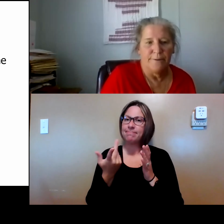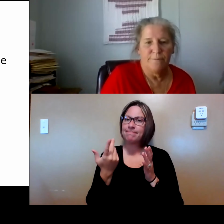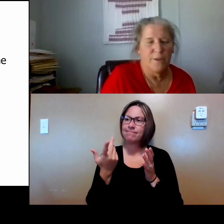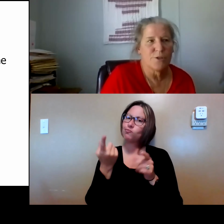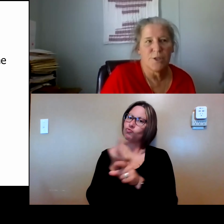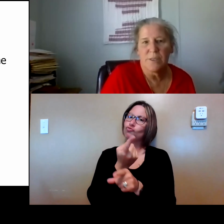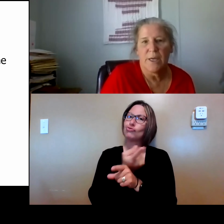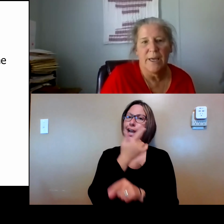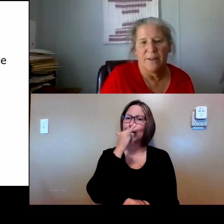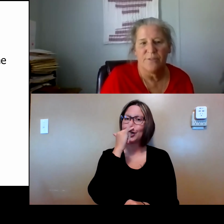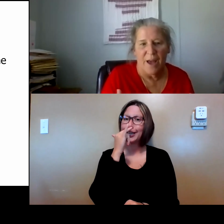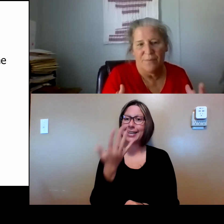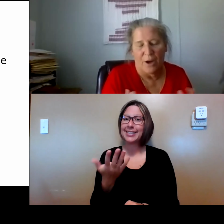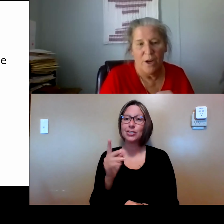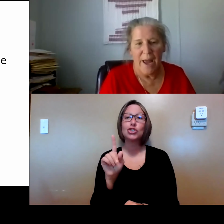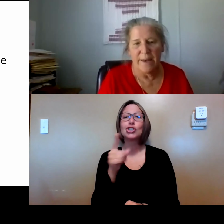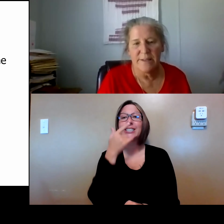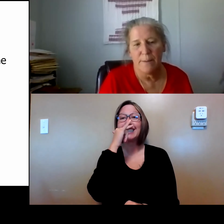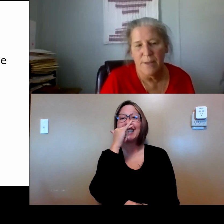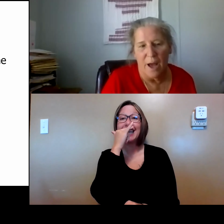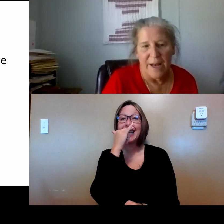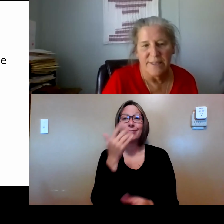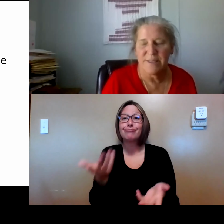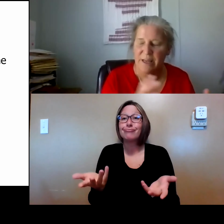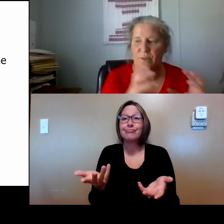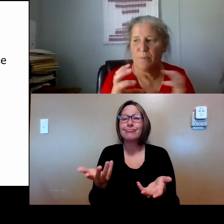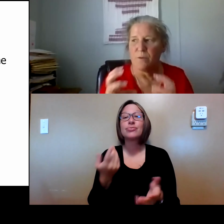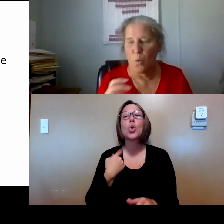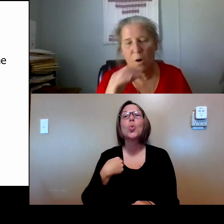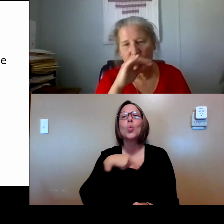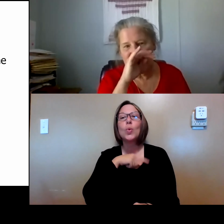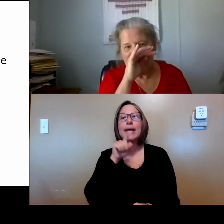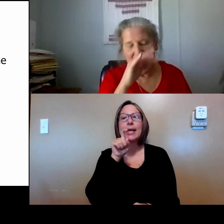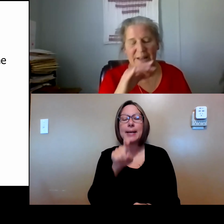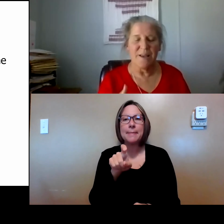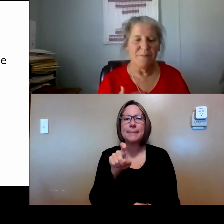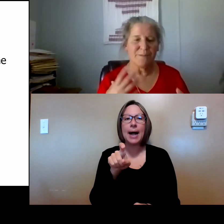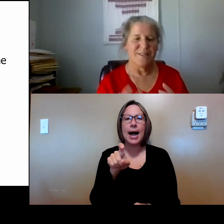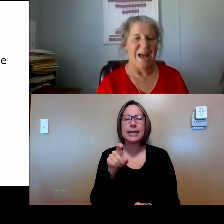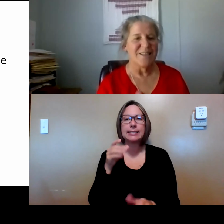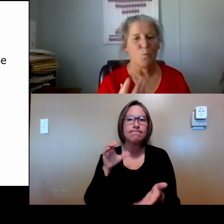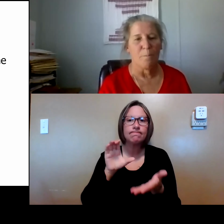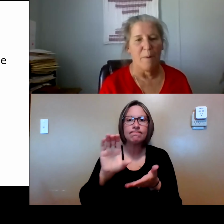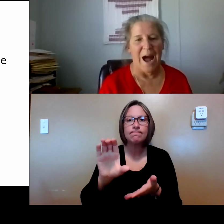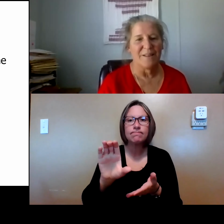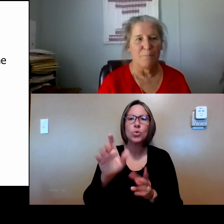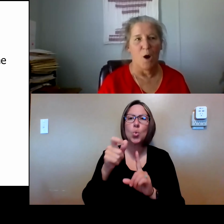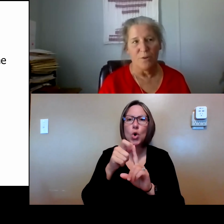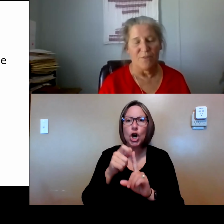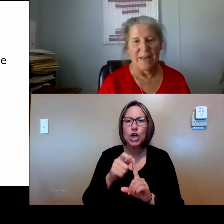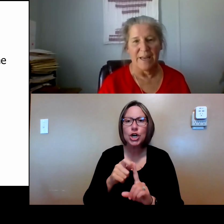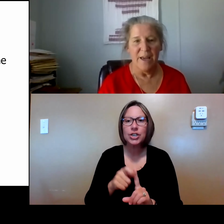kid. There's just a kid inside there. And it's up to us to give them those words. And sometimes that's more